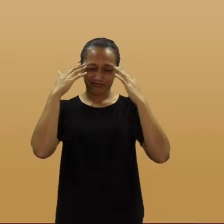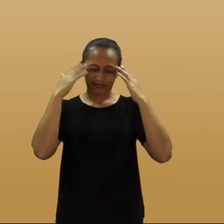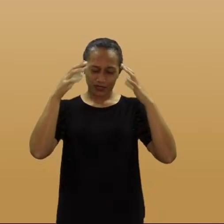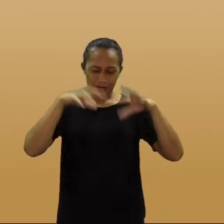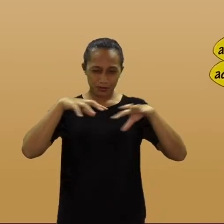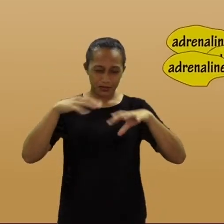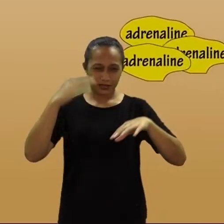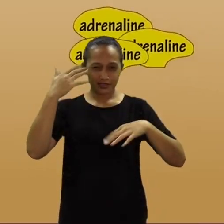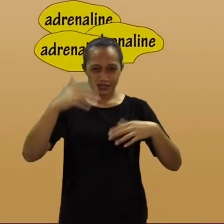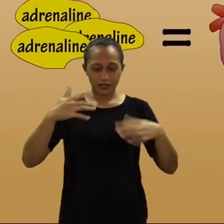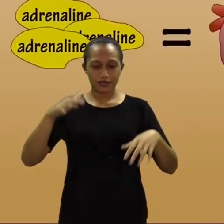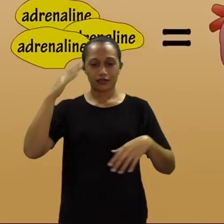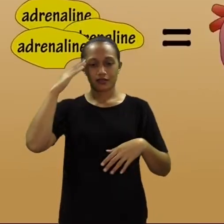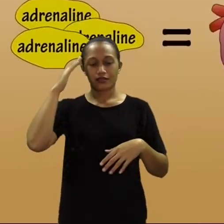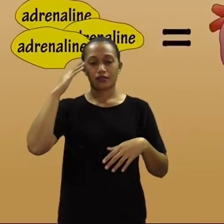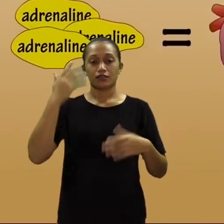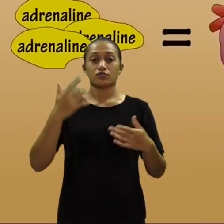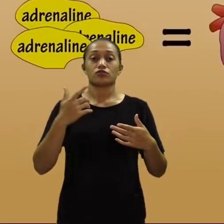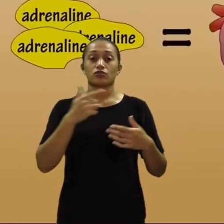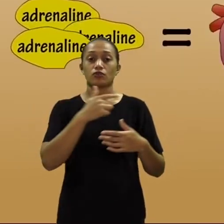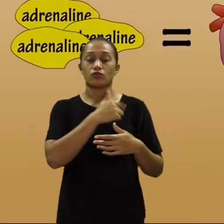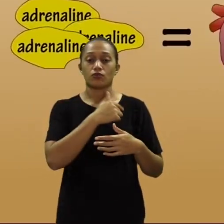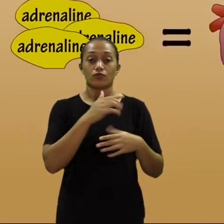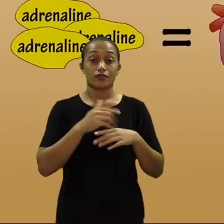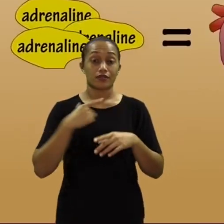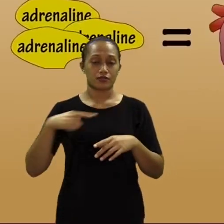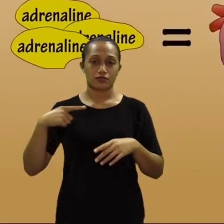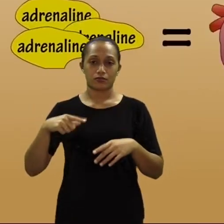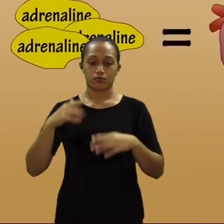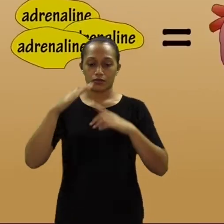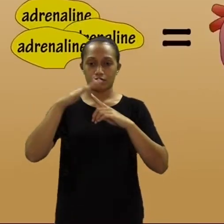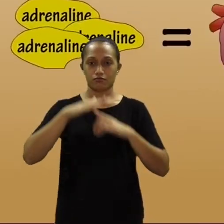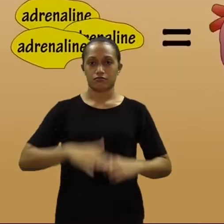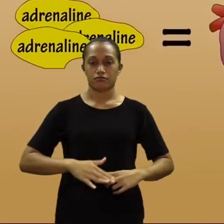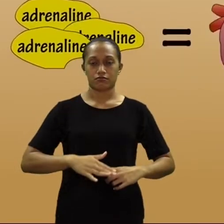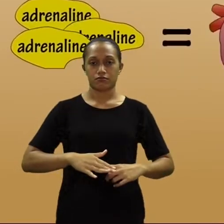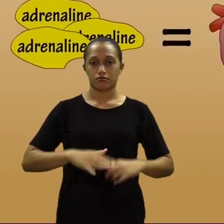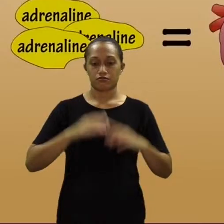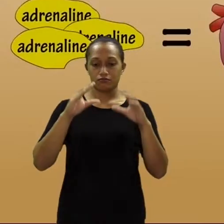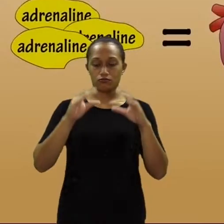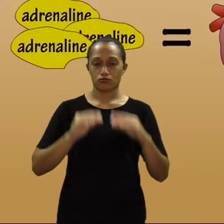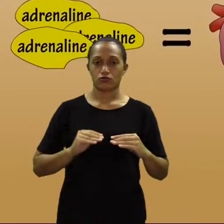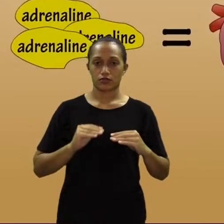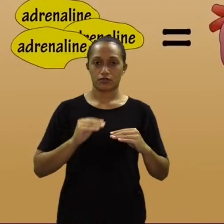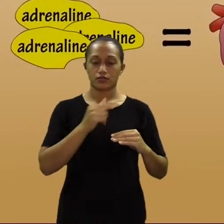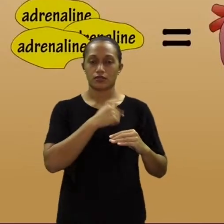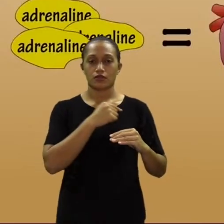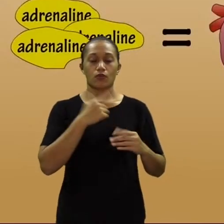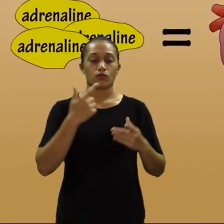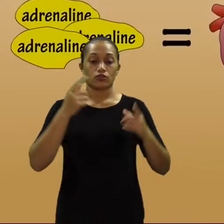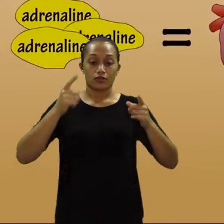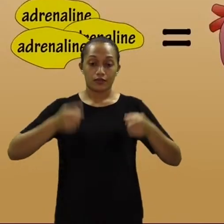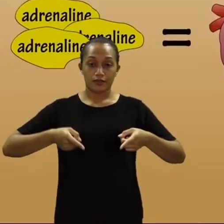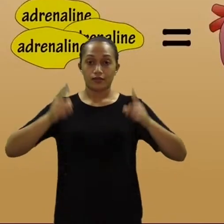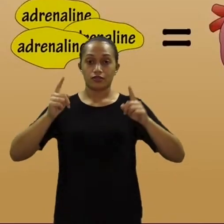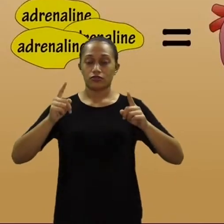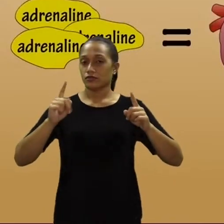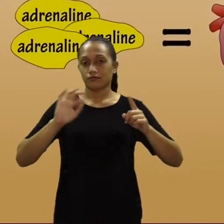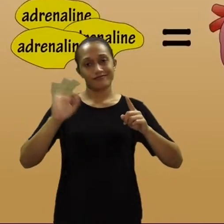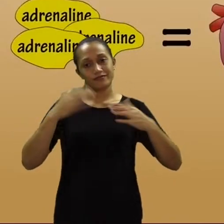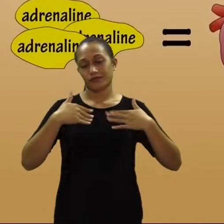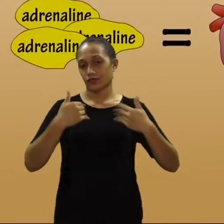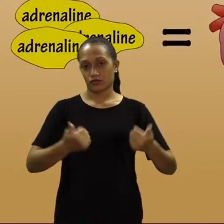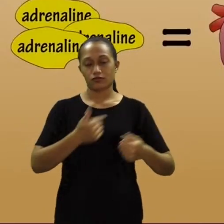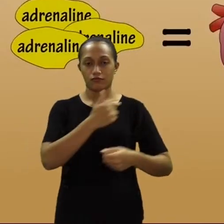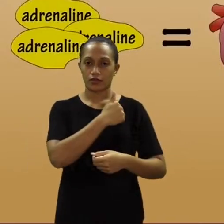situations, the body releases the hormone adrenaline, which causes an increase in heart rate, which is beneficial when you're in danger, but unhealthy in